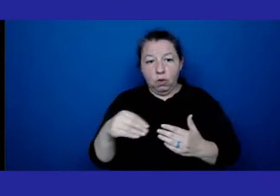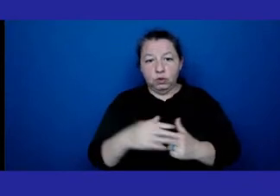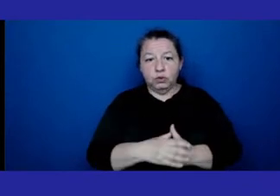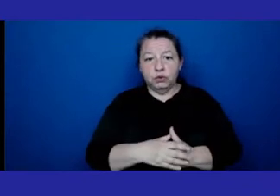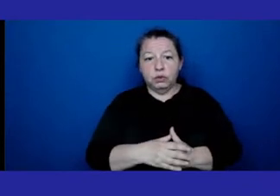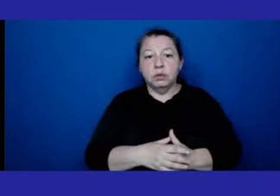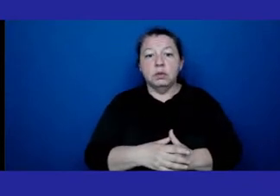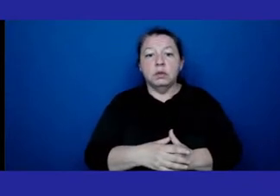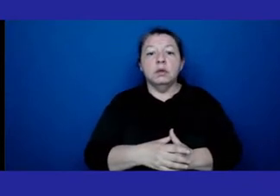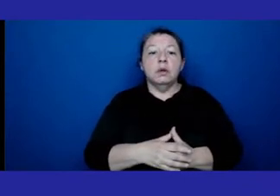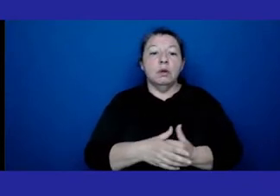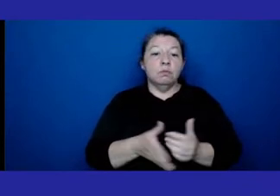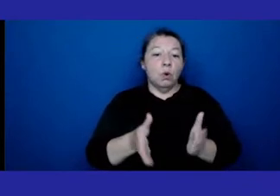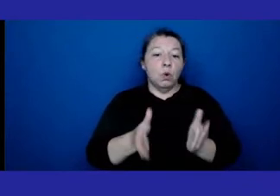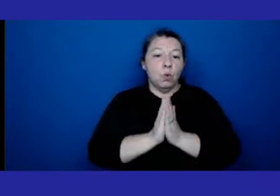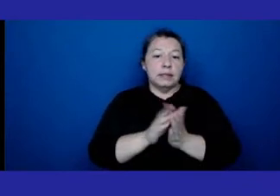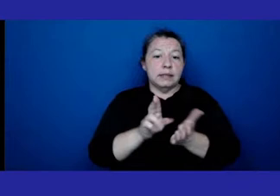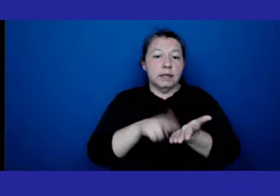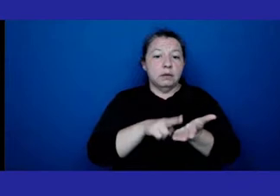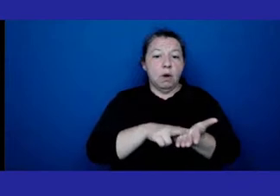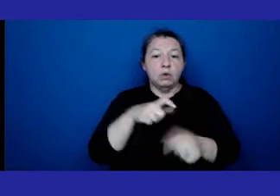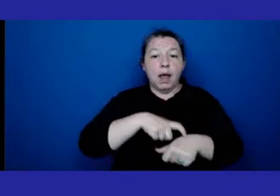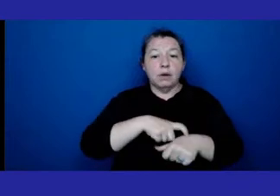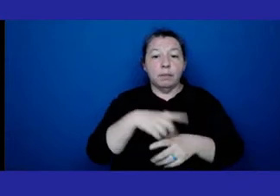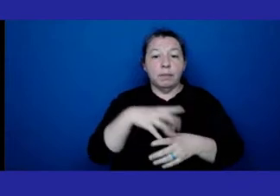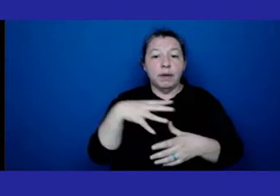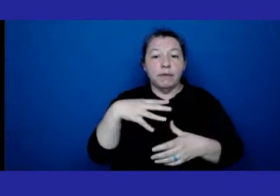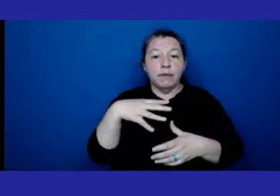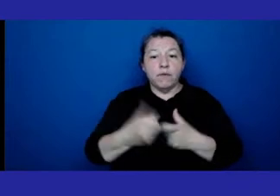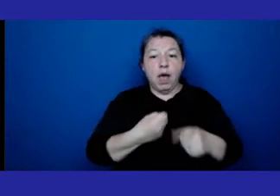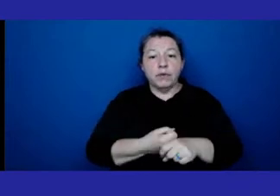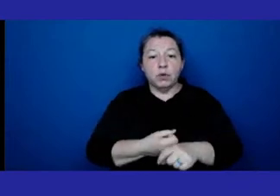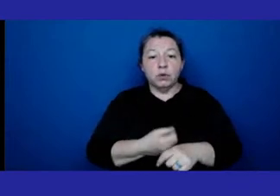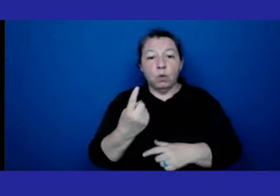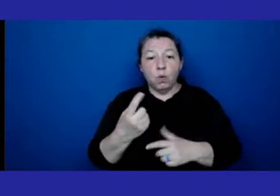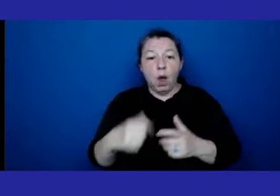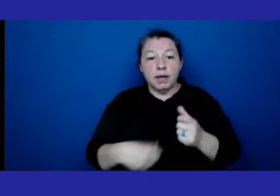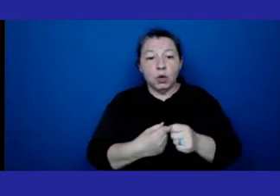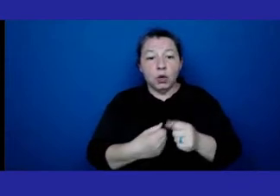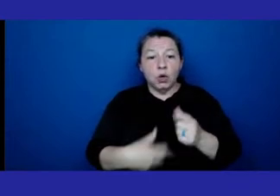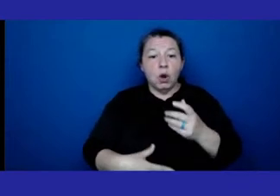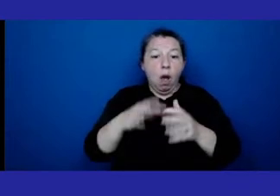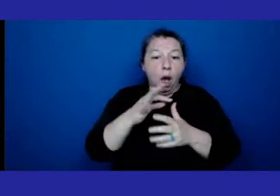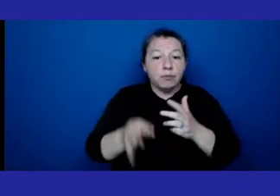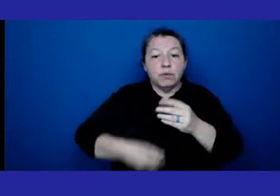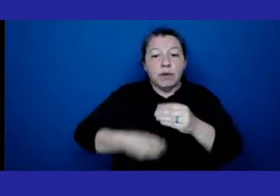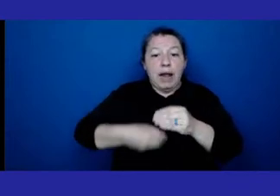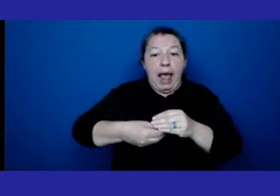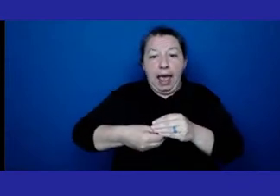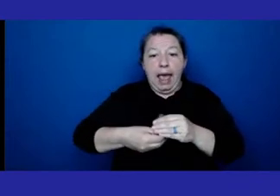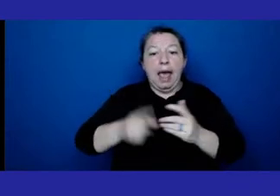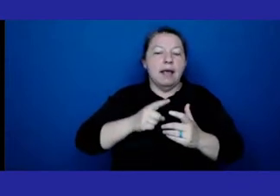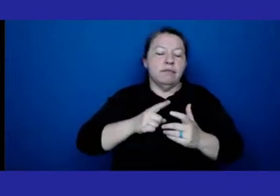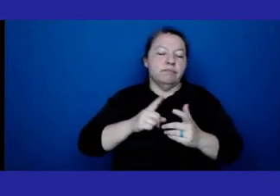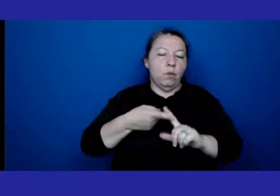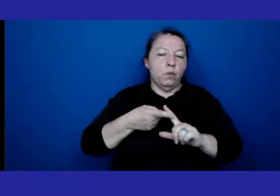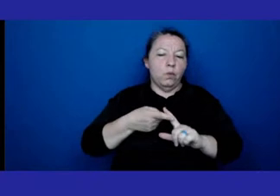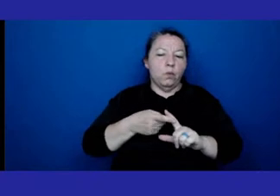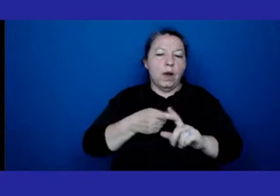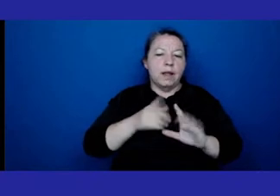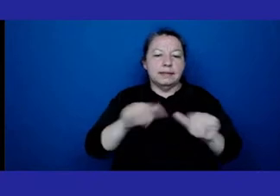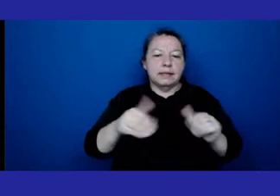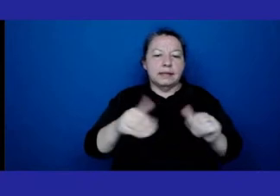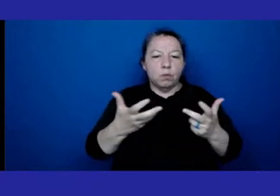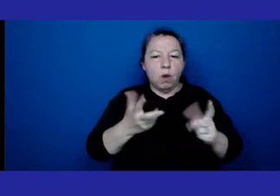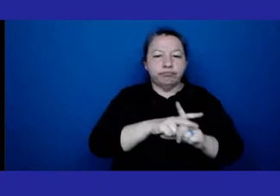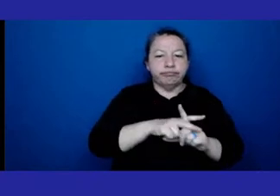$145,548,888. The requested contract terms is 5 years with a 1 year renewal option at the discretion of the system with the start date of